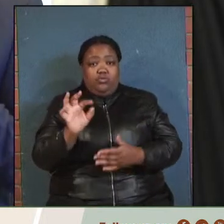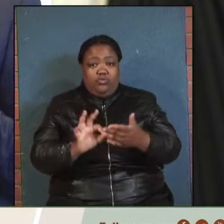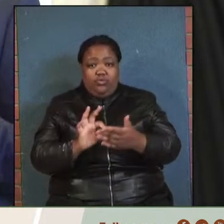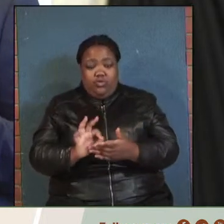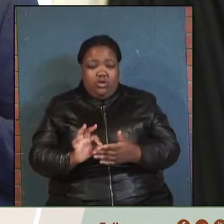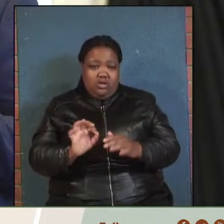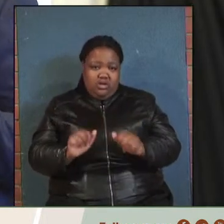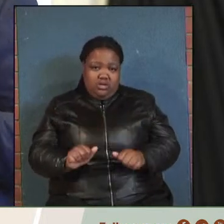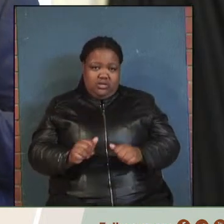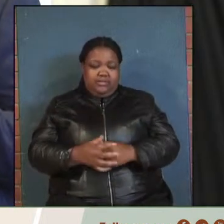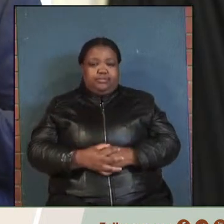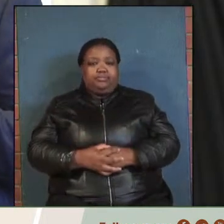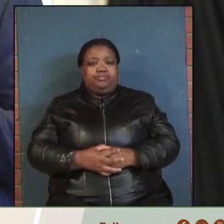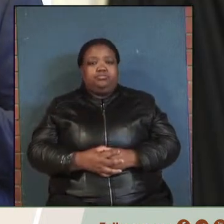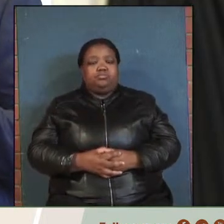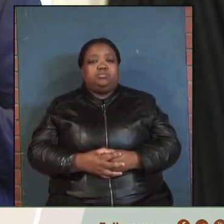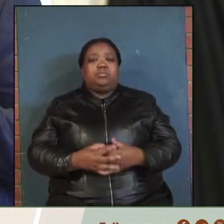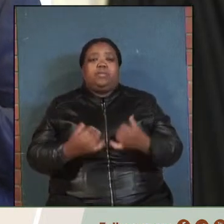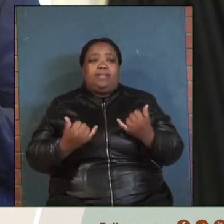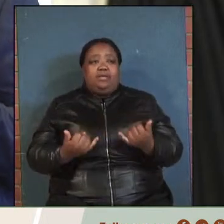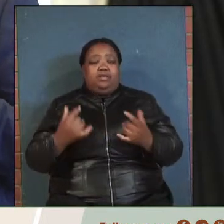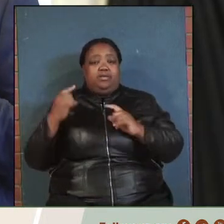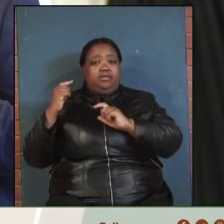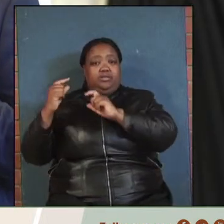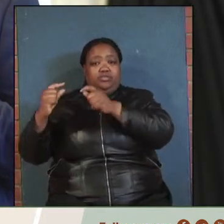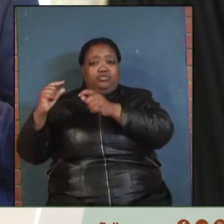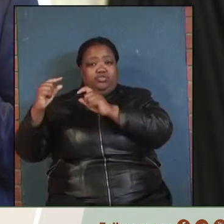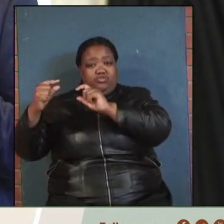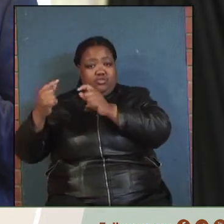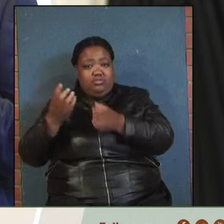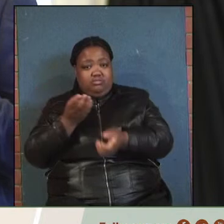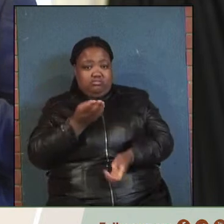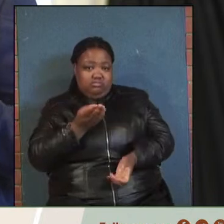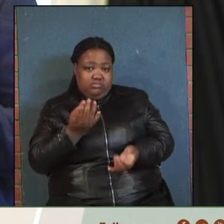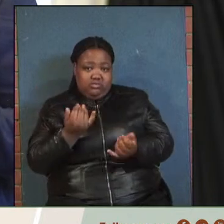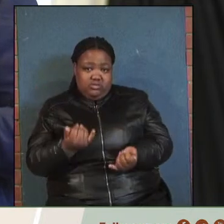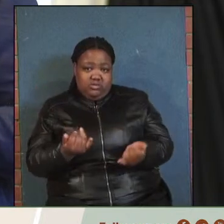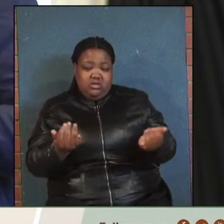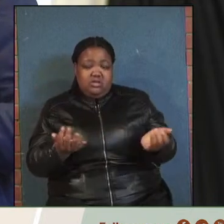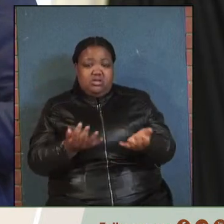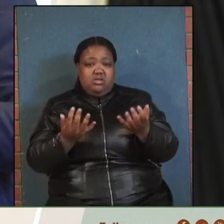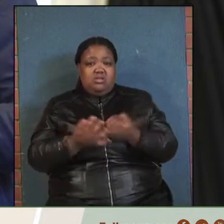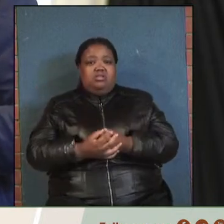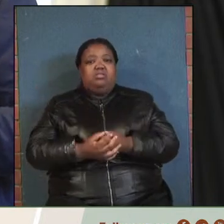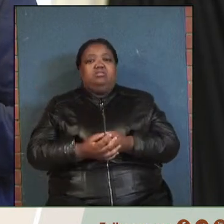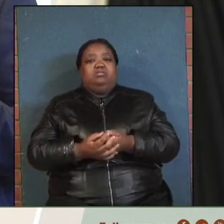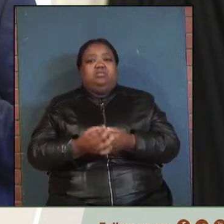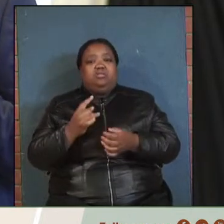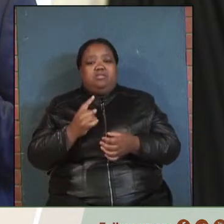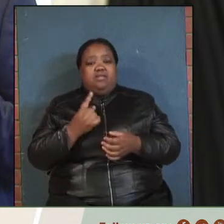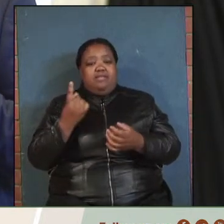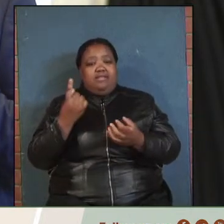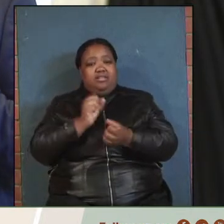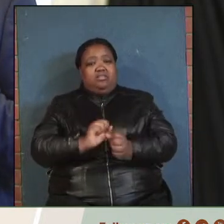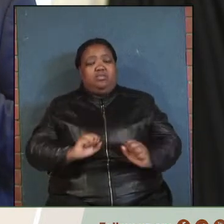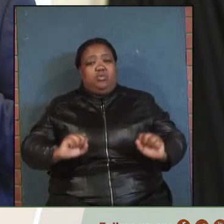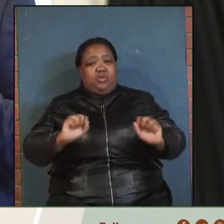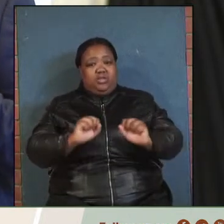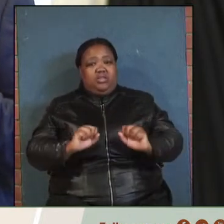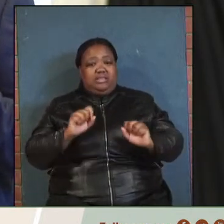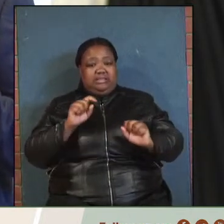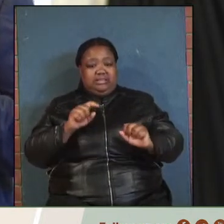I'm looking at now, right now, will replicate our first democratic elections, whereby we